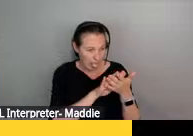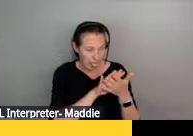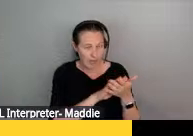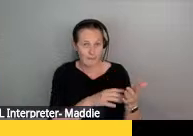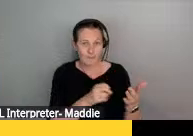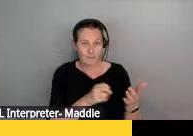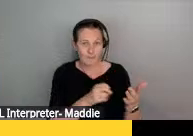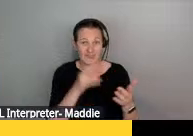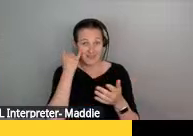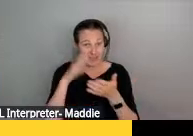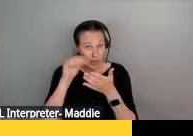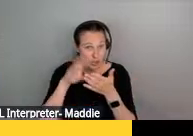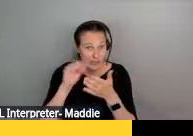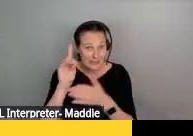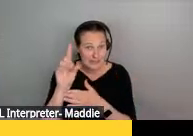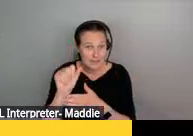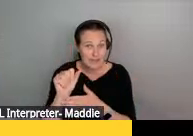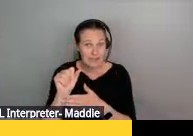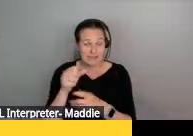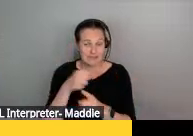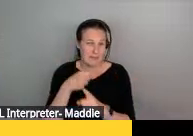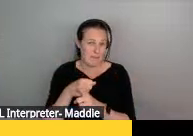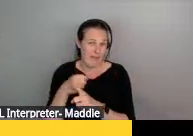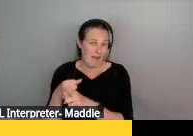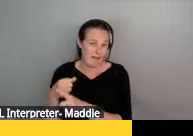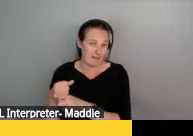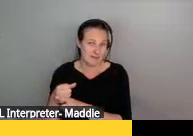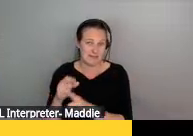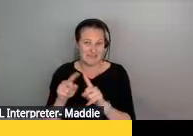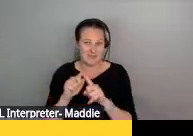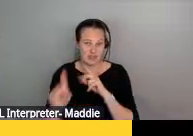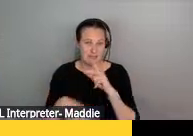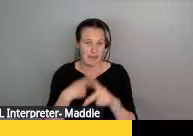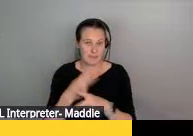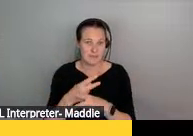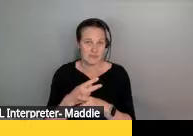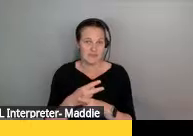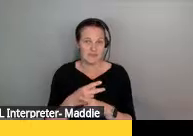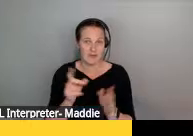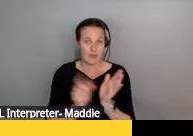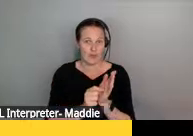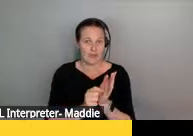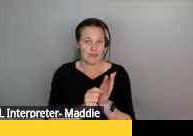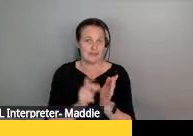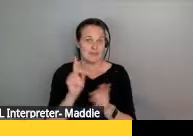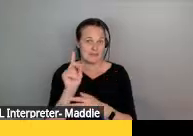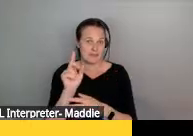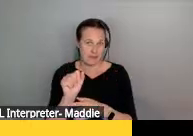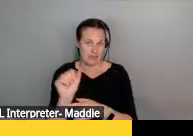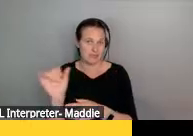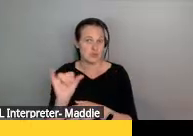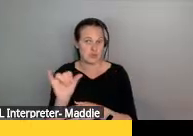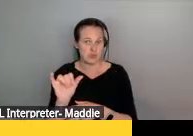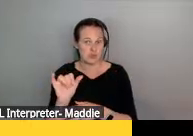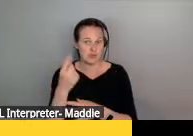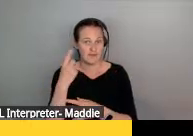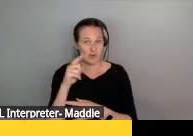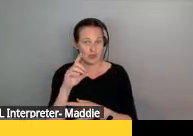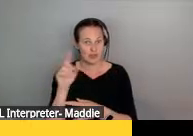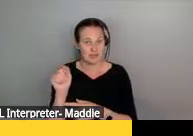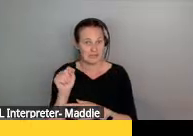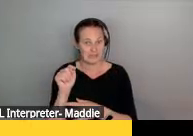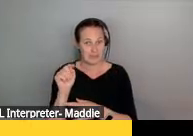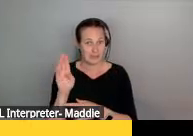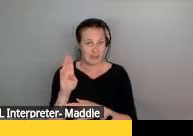learning disabilities and who have different types of print disabilities as well. So for the TVIs out there, one